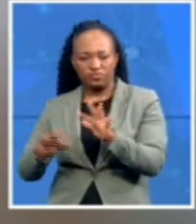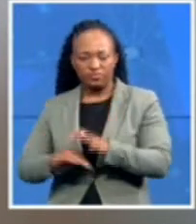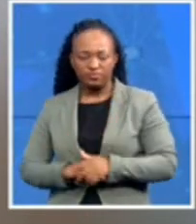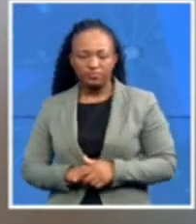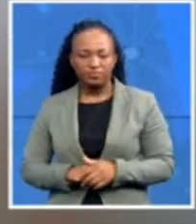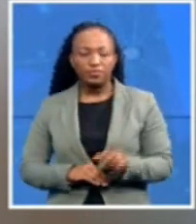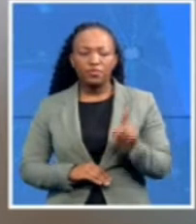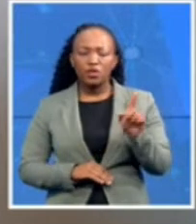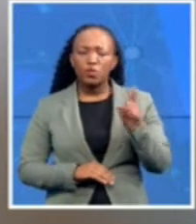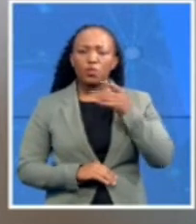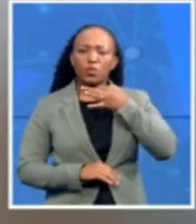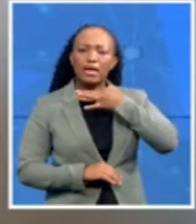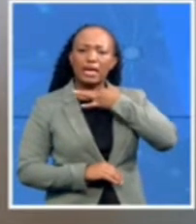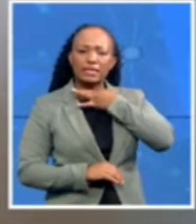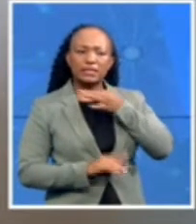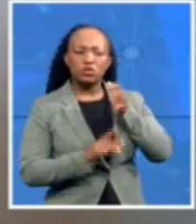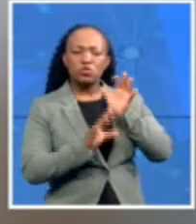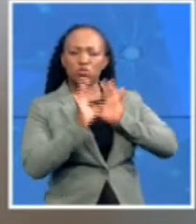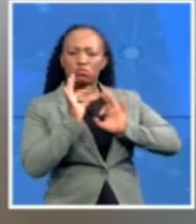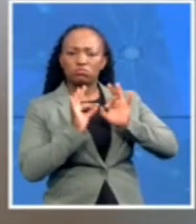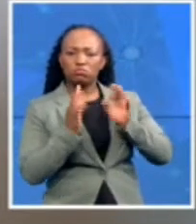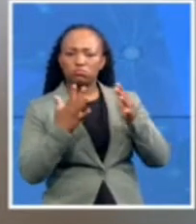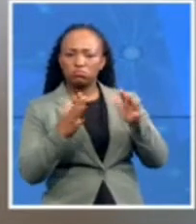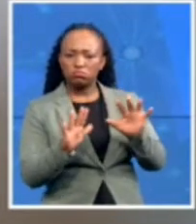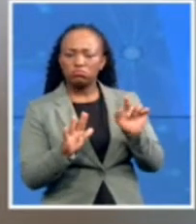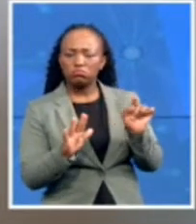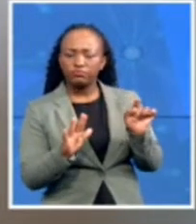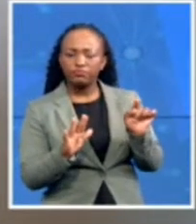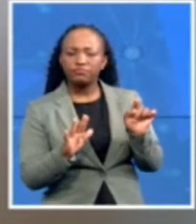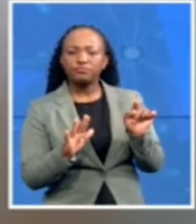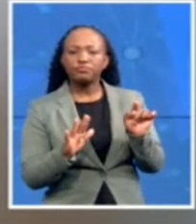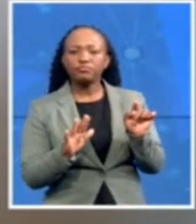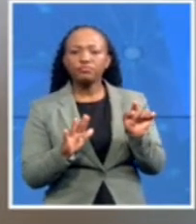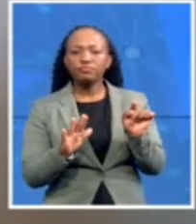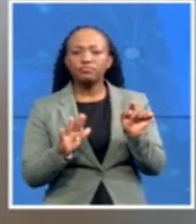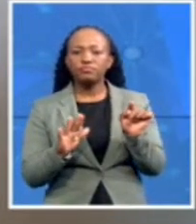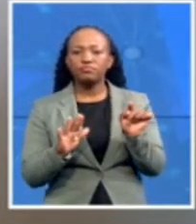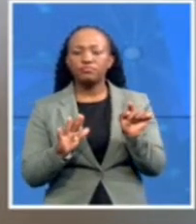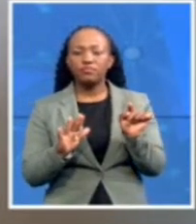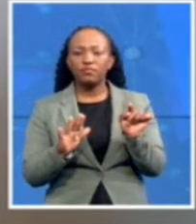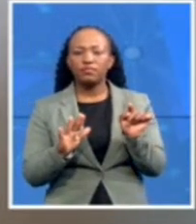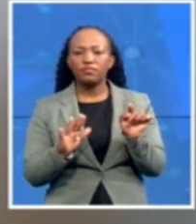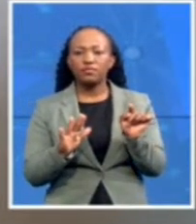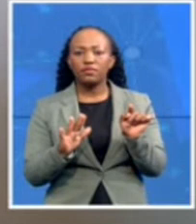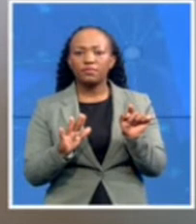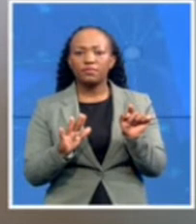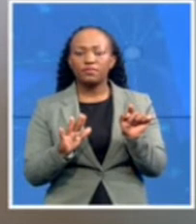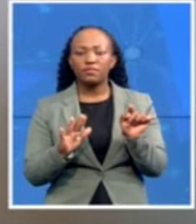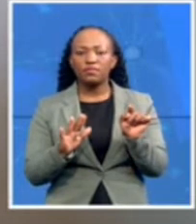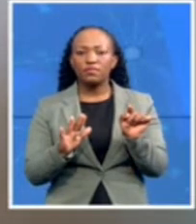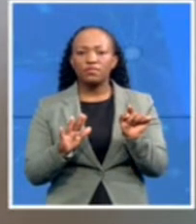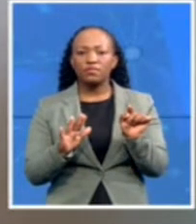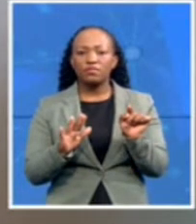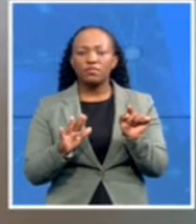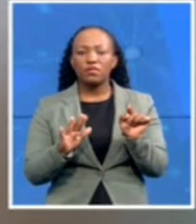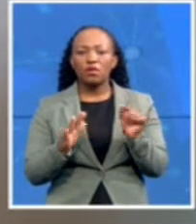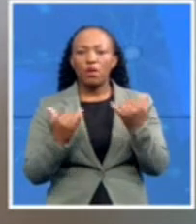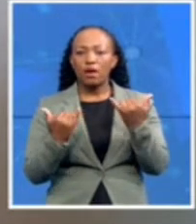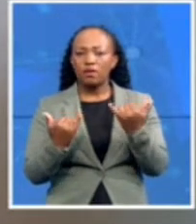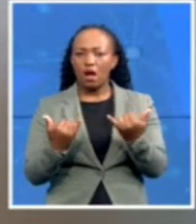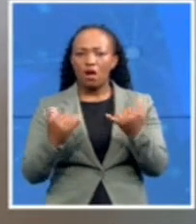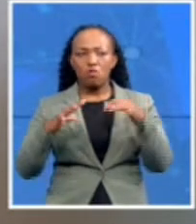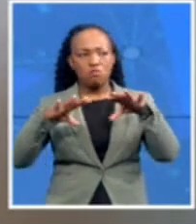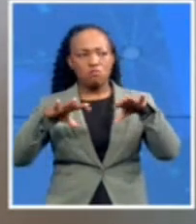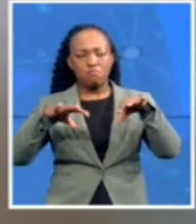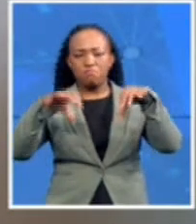namely that we have these extended outages, which obviously places a greater burden on